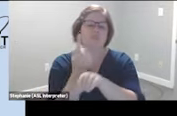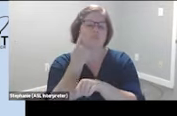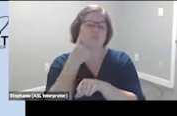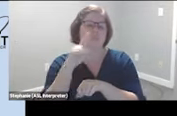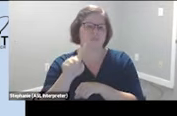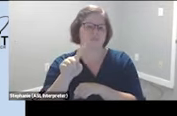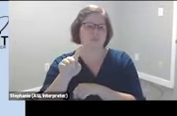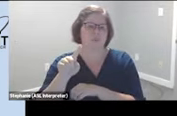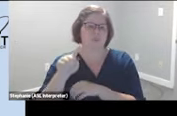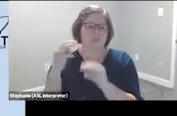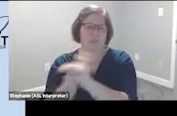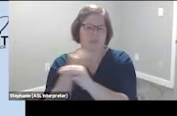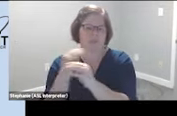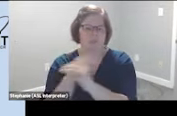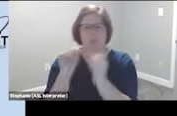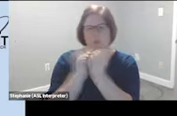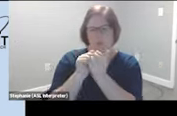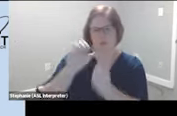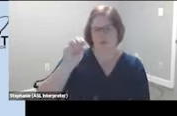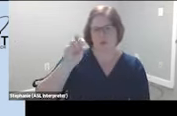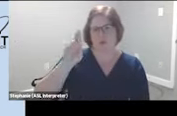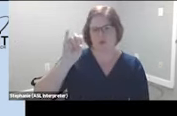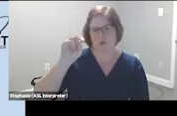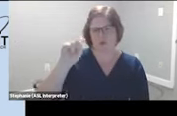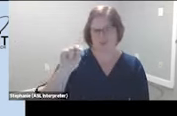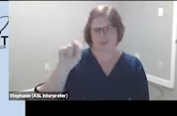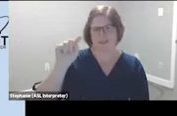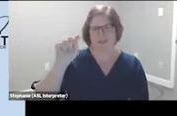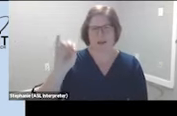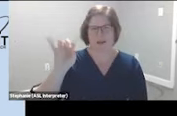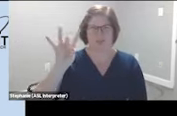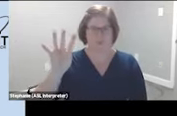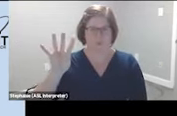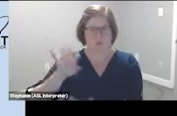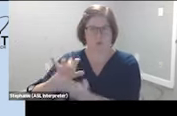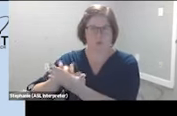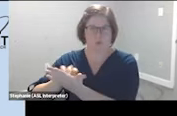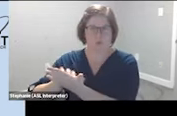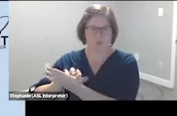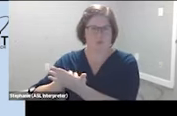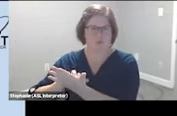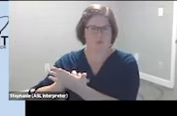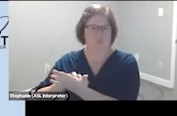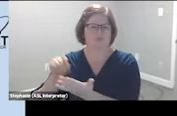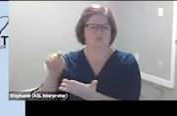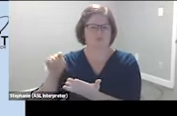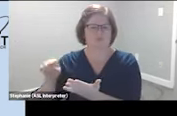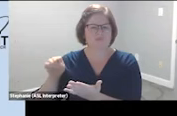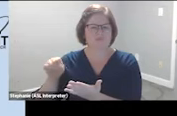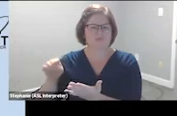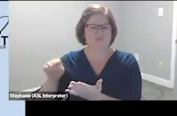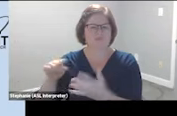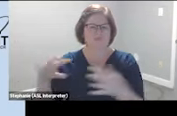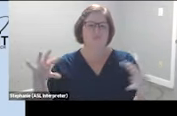TI-84 Plus talking graphing calculator is a product we had developed about 8 years ago, and it connects